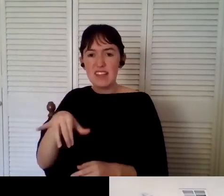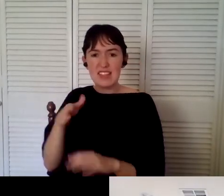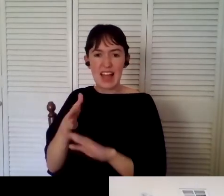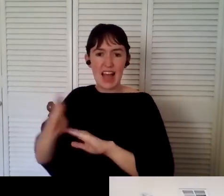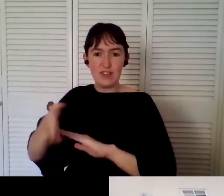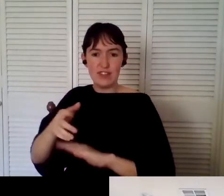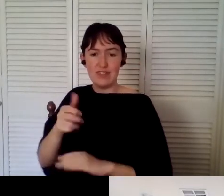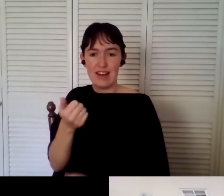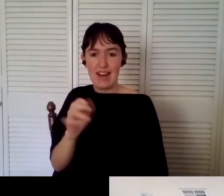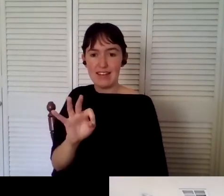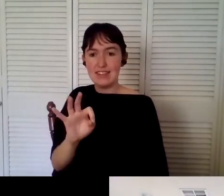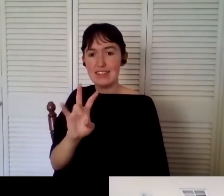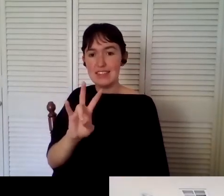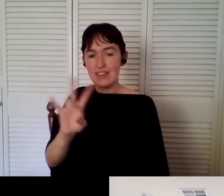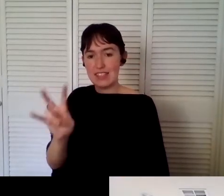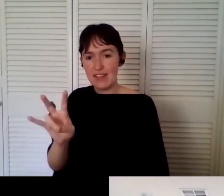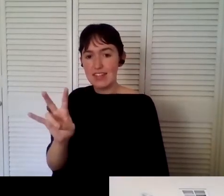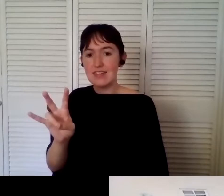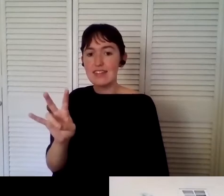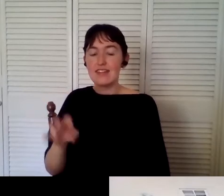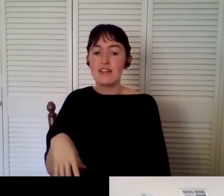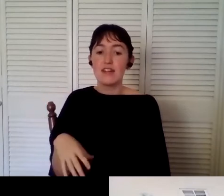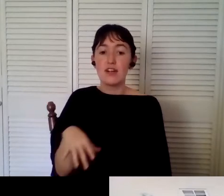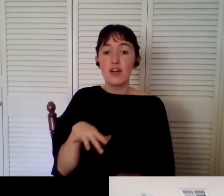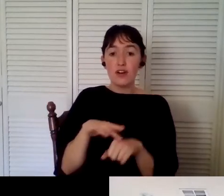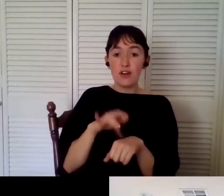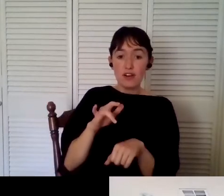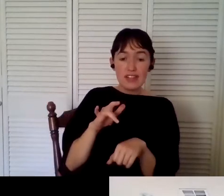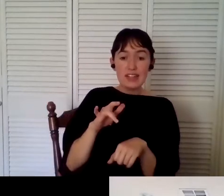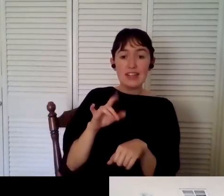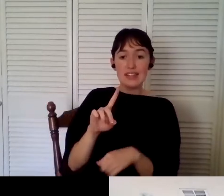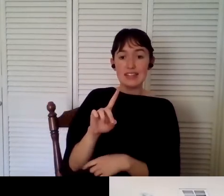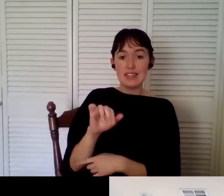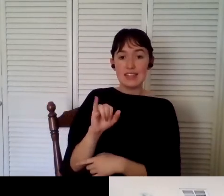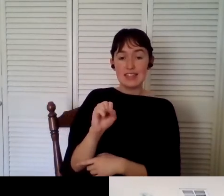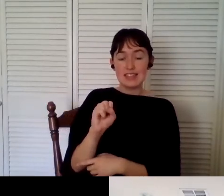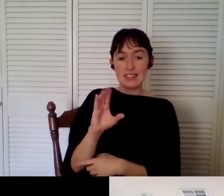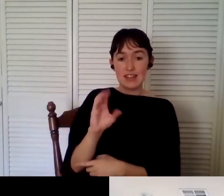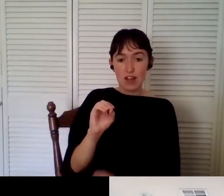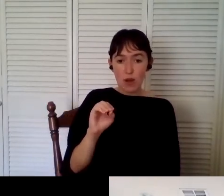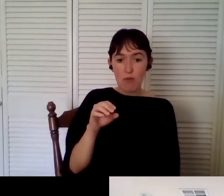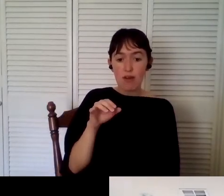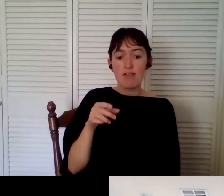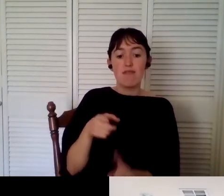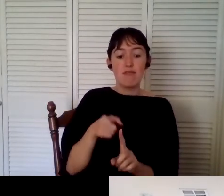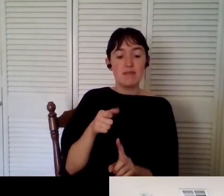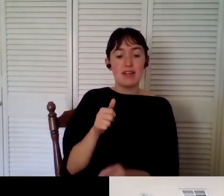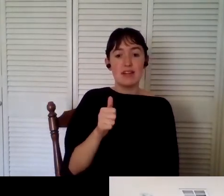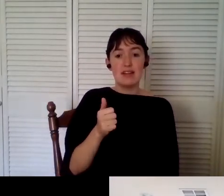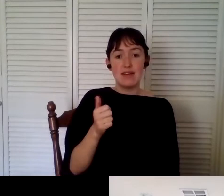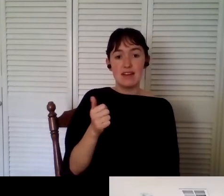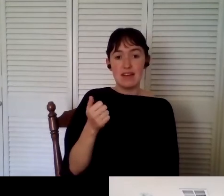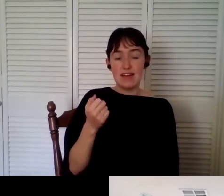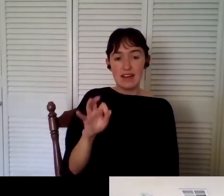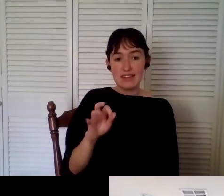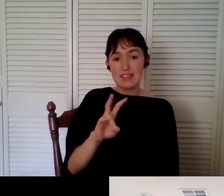there's just a lot of this early disco that's like 1973 to 1976. That's really, really good as well. So I would tell people to check that